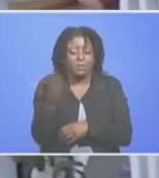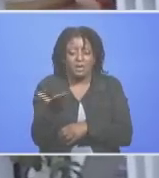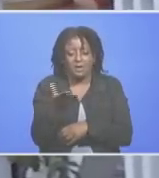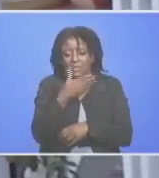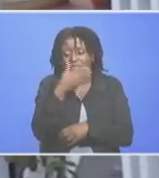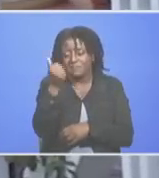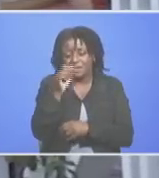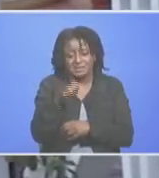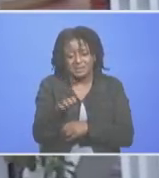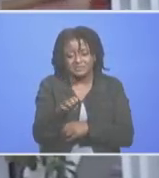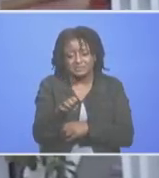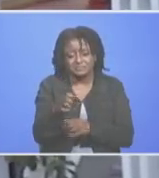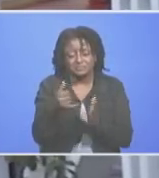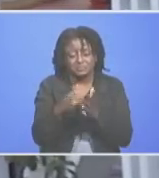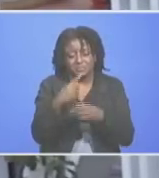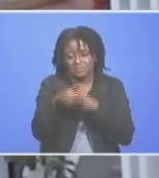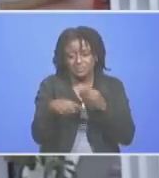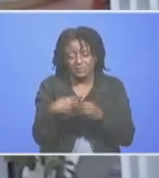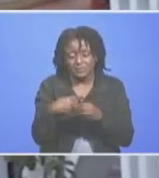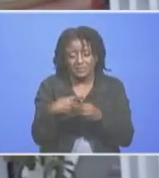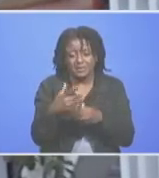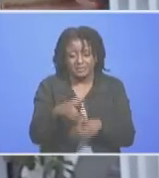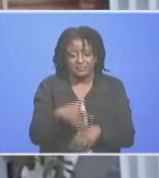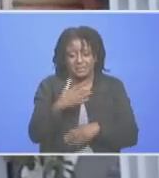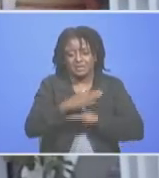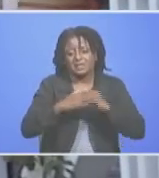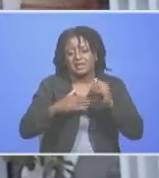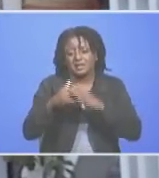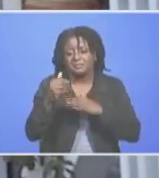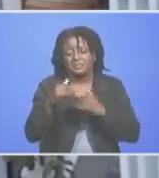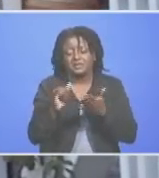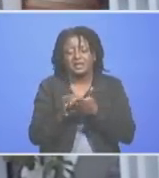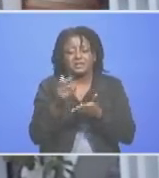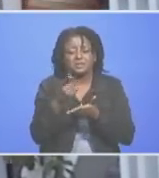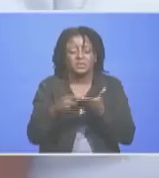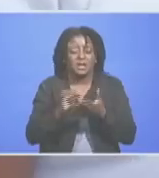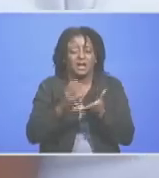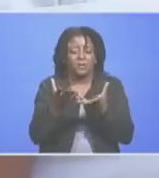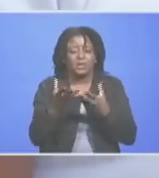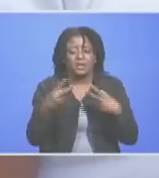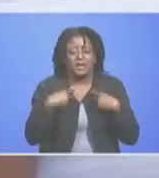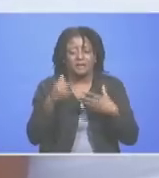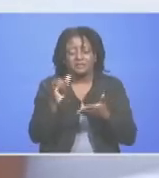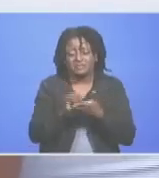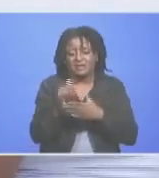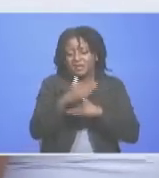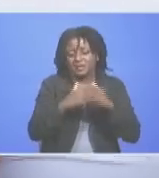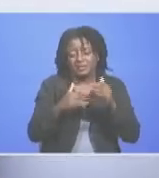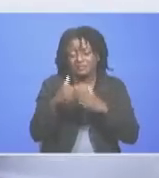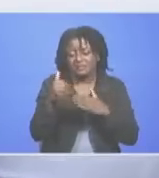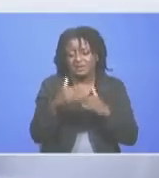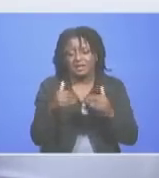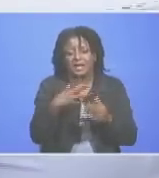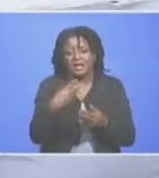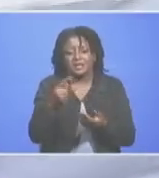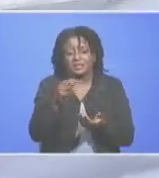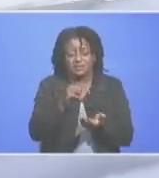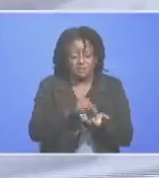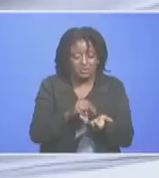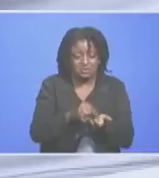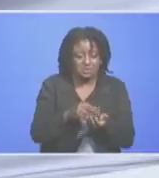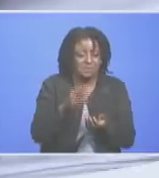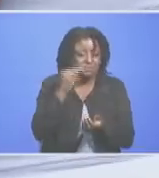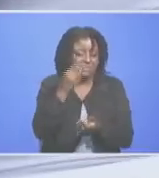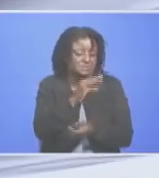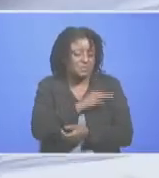It's just about feeling comfort, and that's what I wanted to have, that comfortability, and the nurses, Miss Moxie and everybody